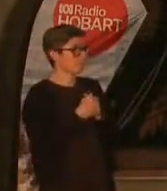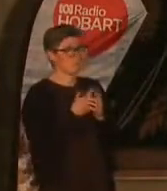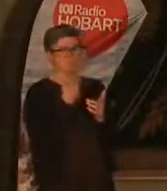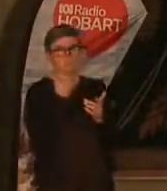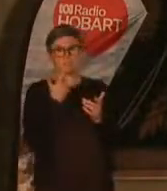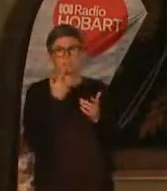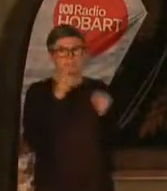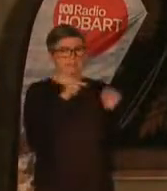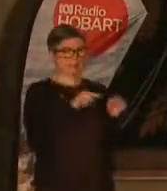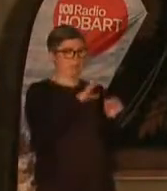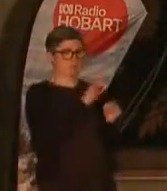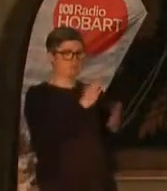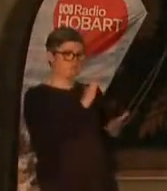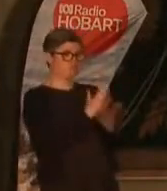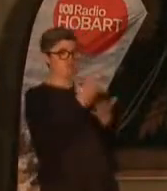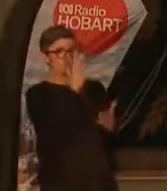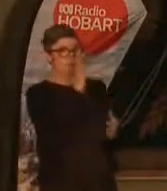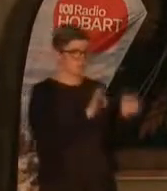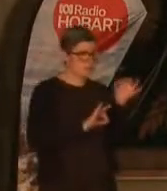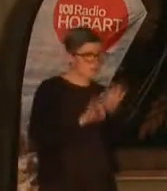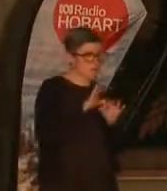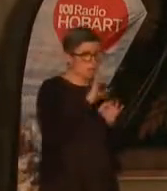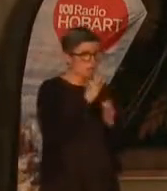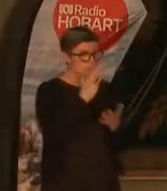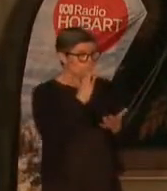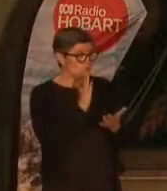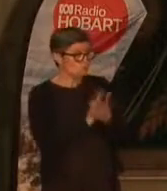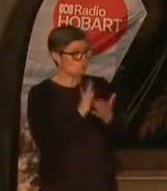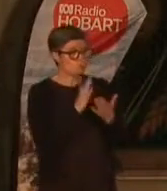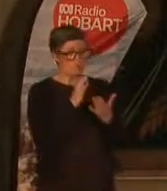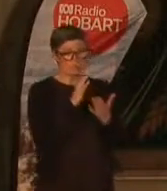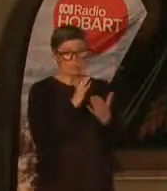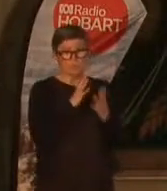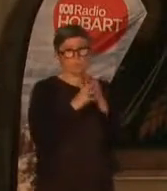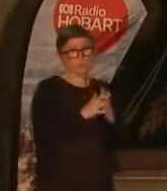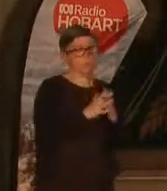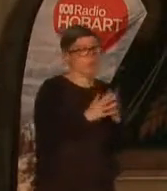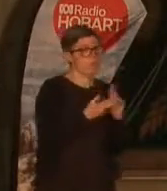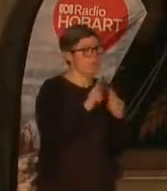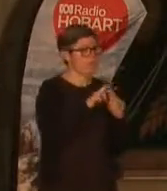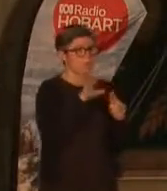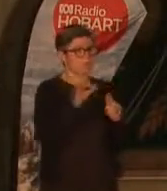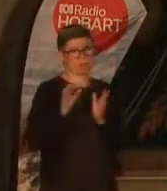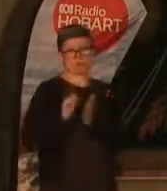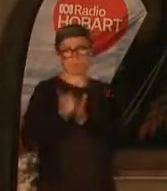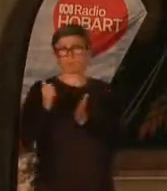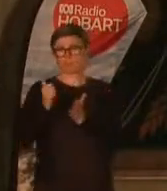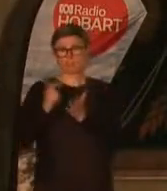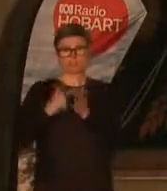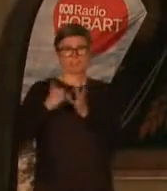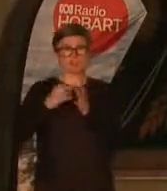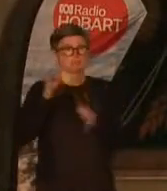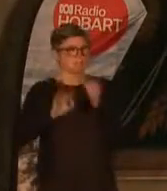it's not real knowledge unless it's written down and patented by, you know, a scientist, and used